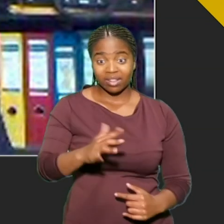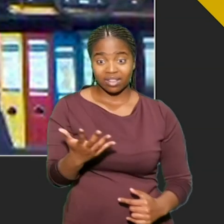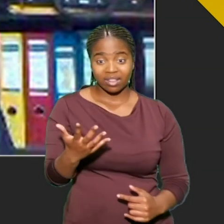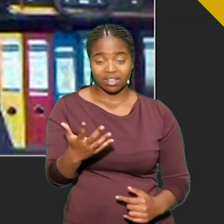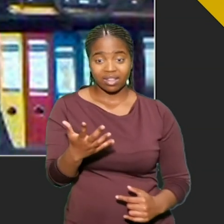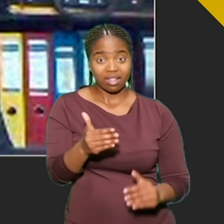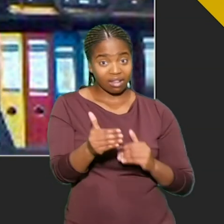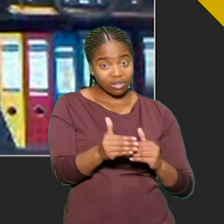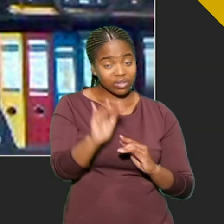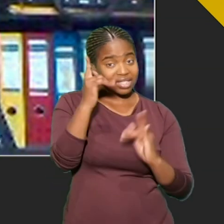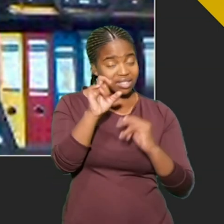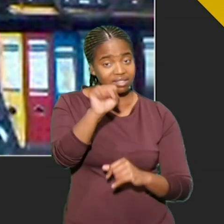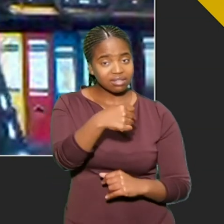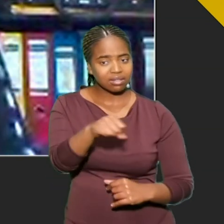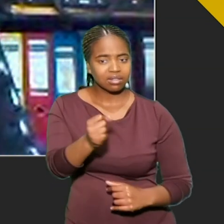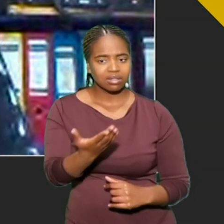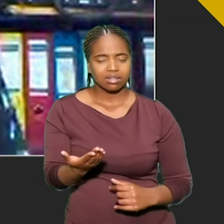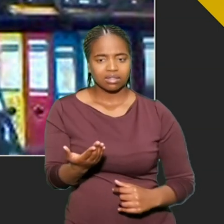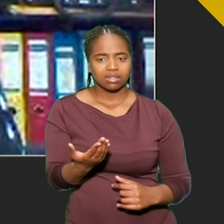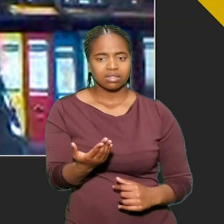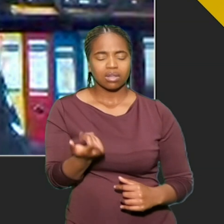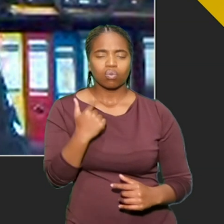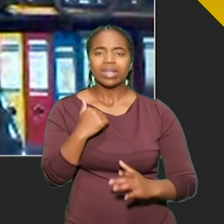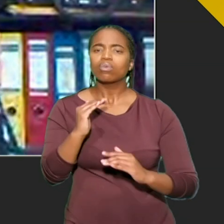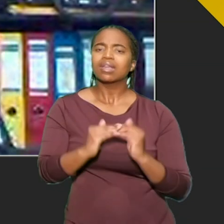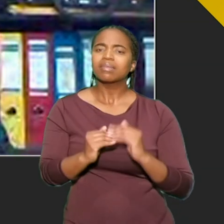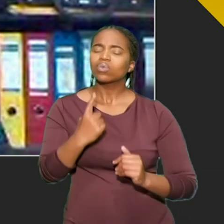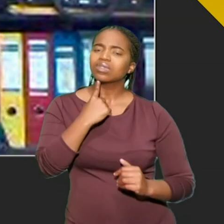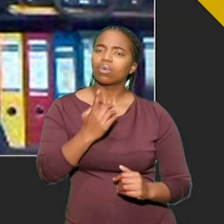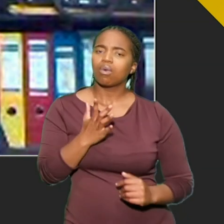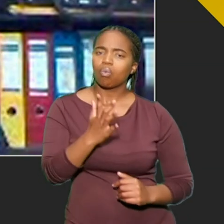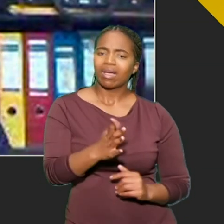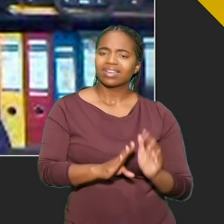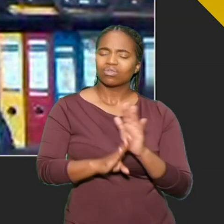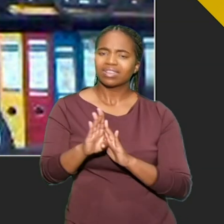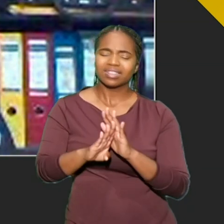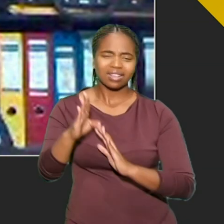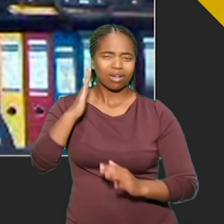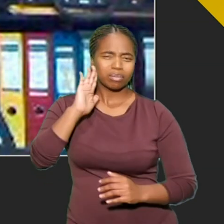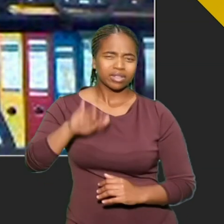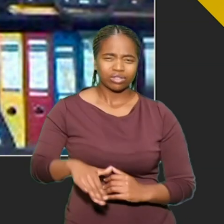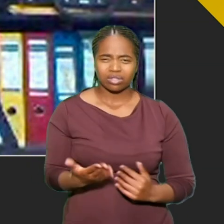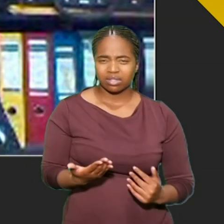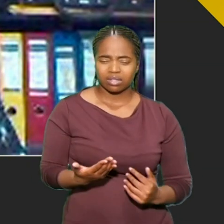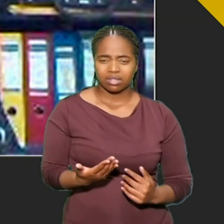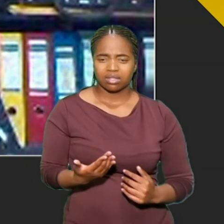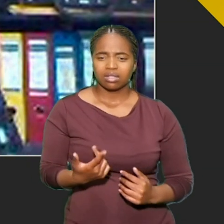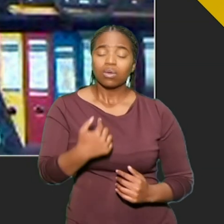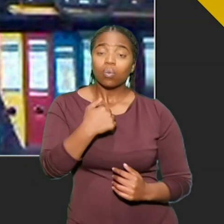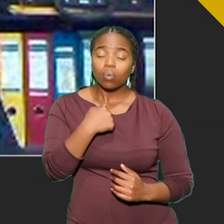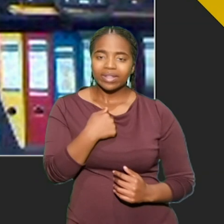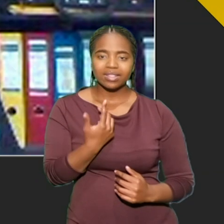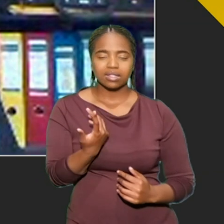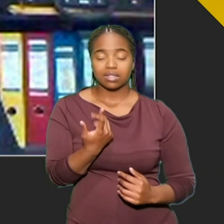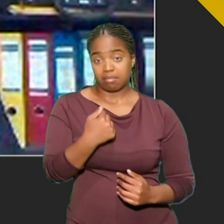city? Cities that we build and say we want to increase accommodation. Mm. So we are actually perpetrating, in